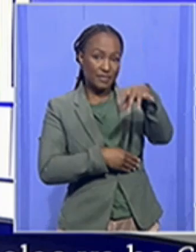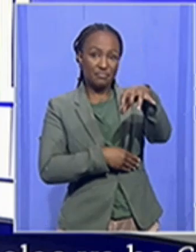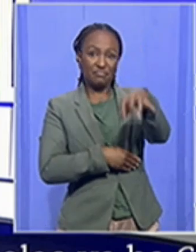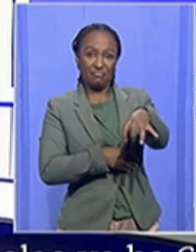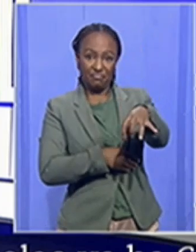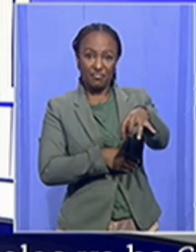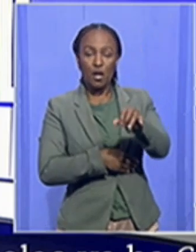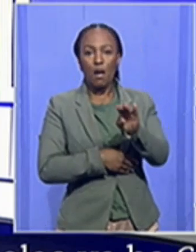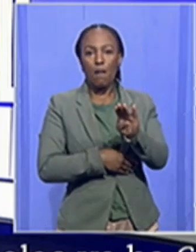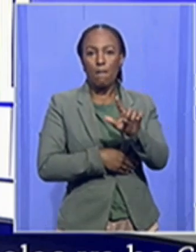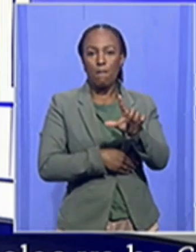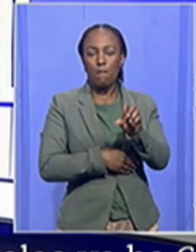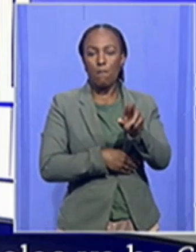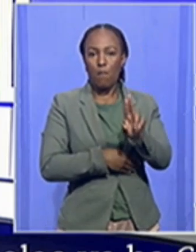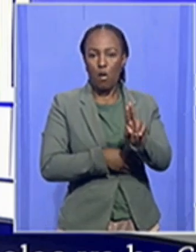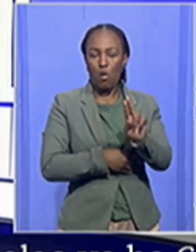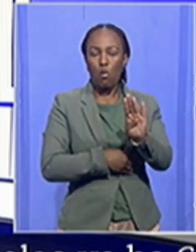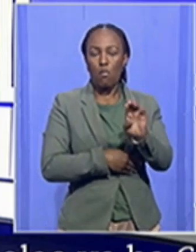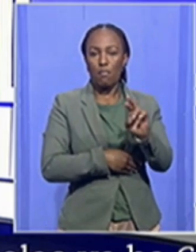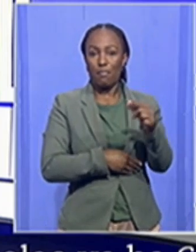gona Limpopo.